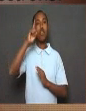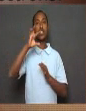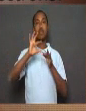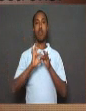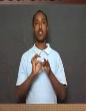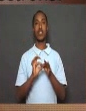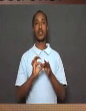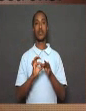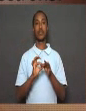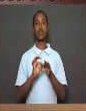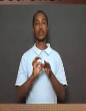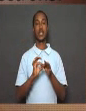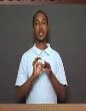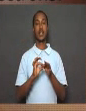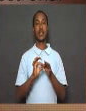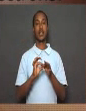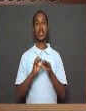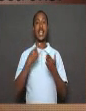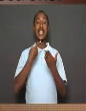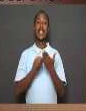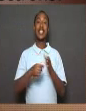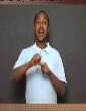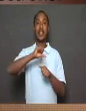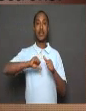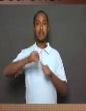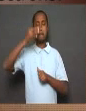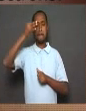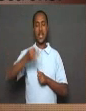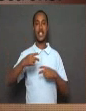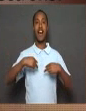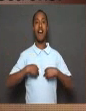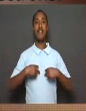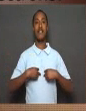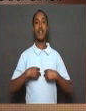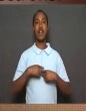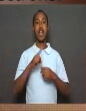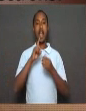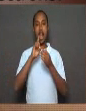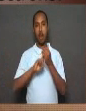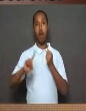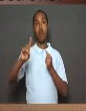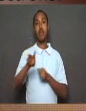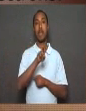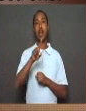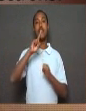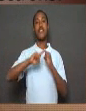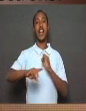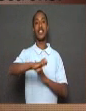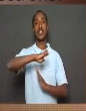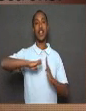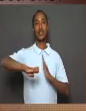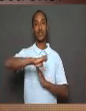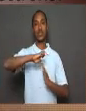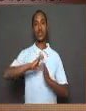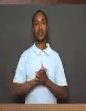bond. Thus, this atom must have a lone pair of valence